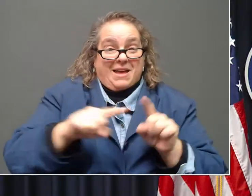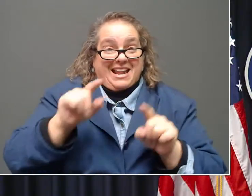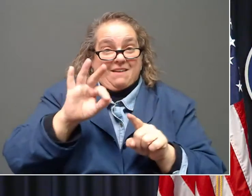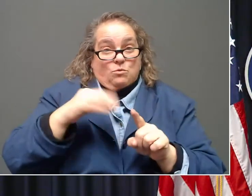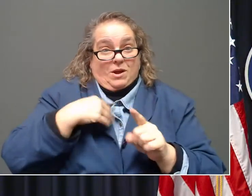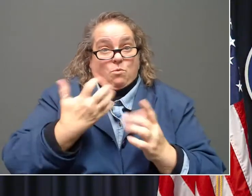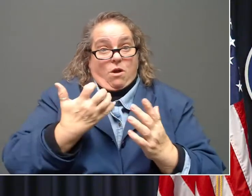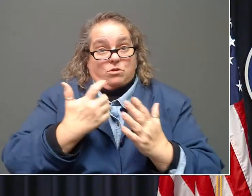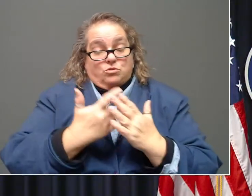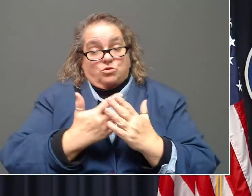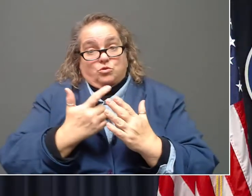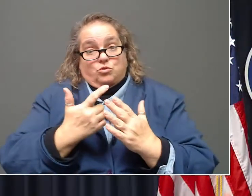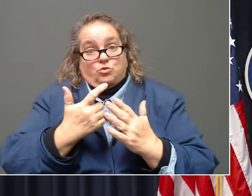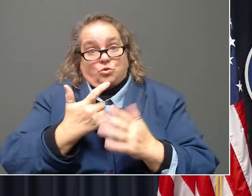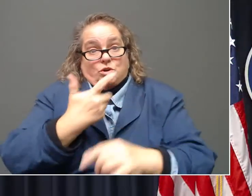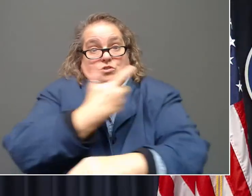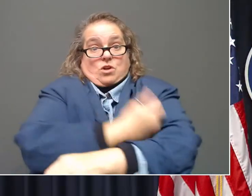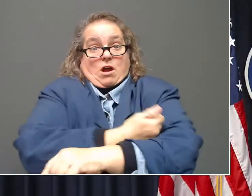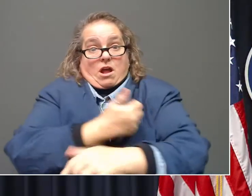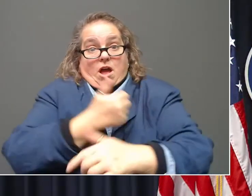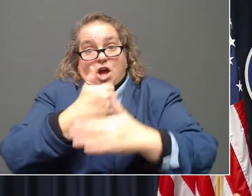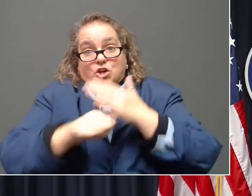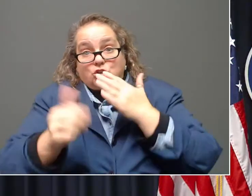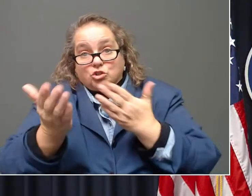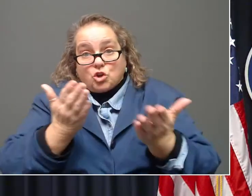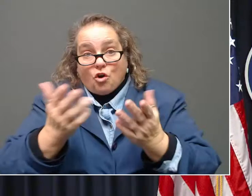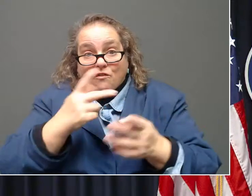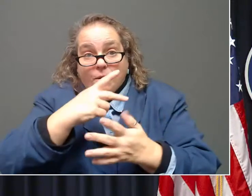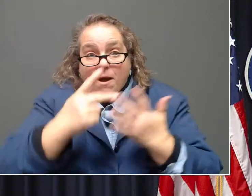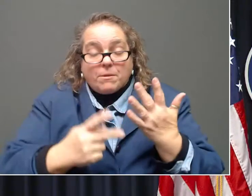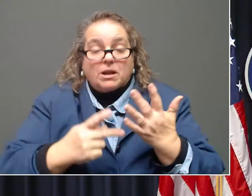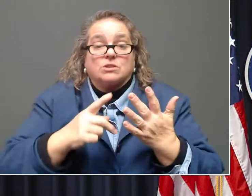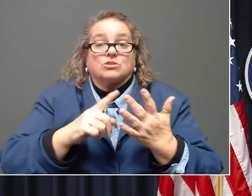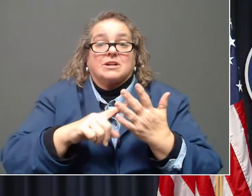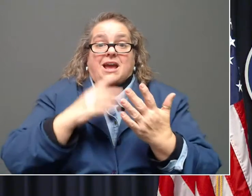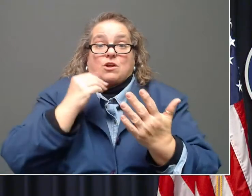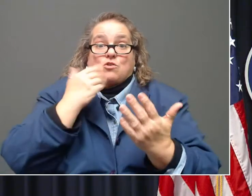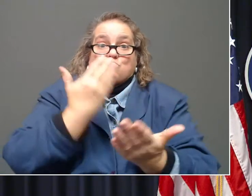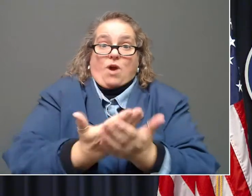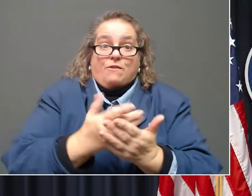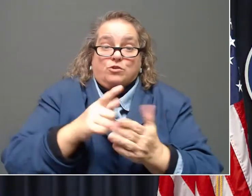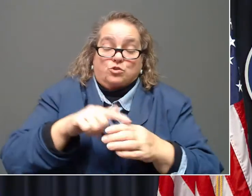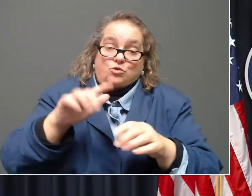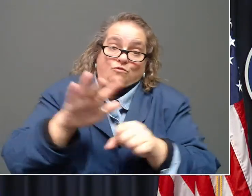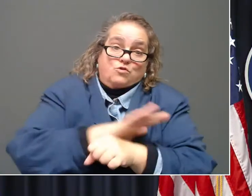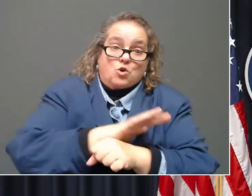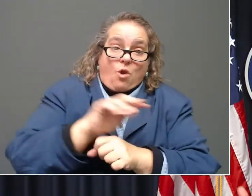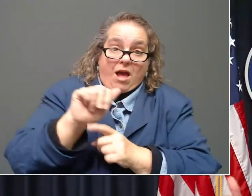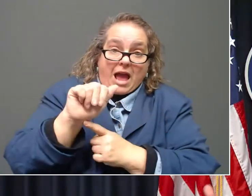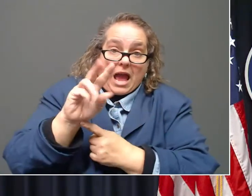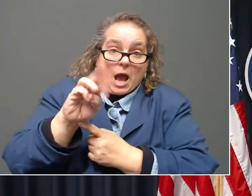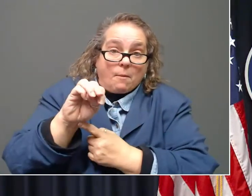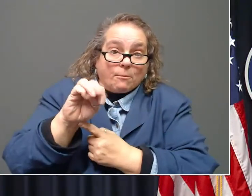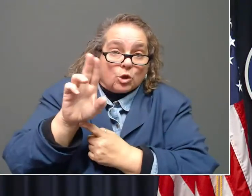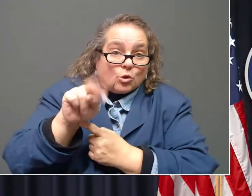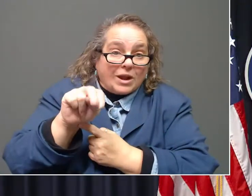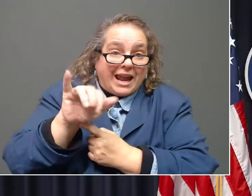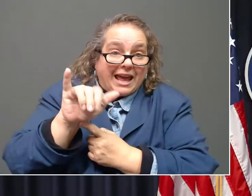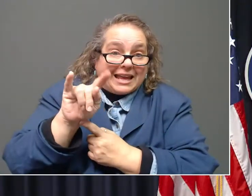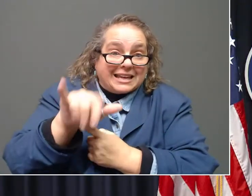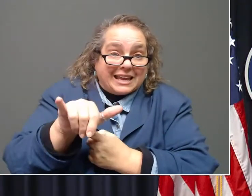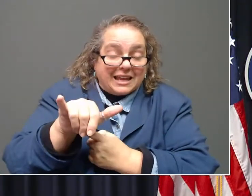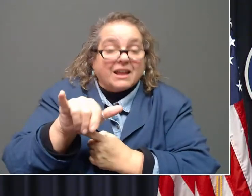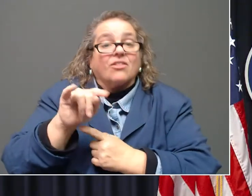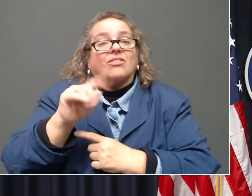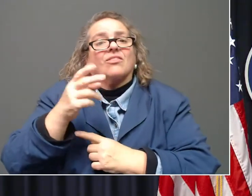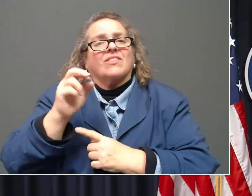getting in people's arms. We're also working to be intentional, knowing that we